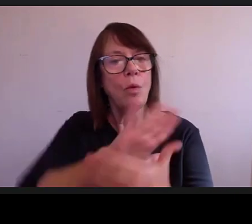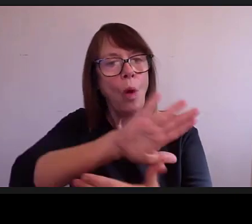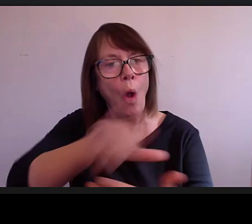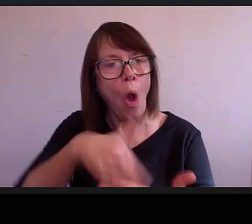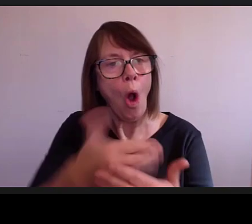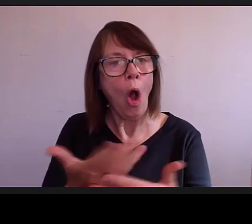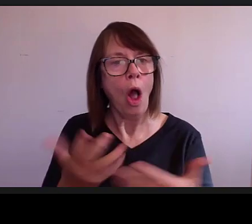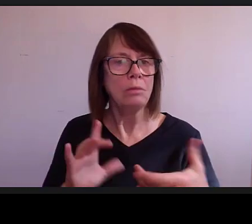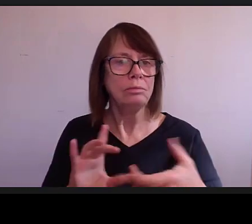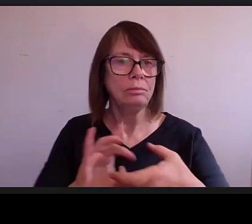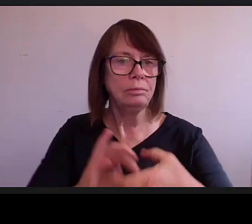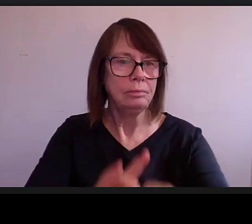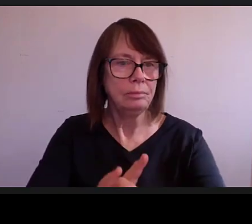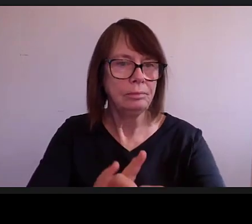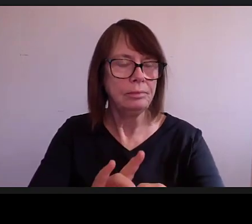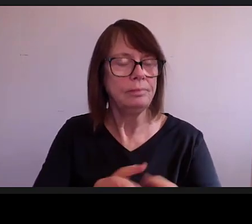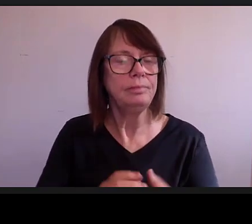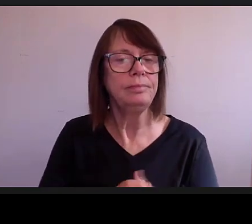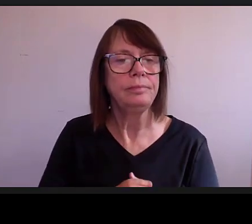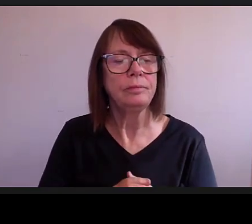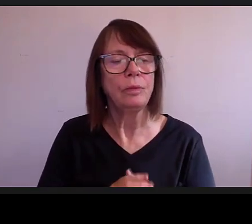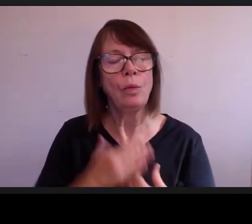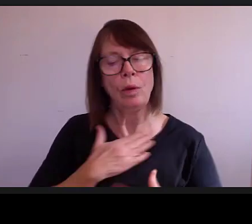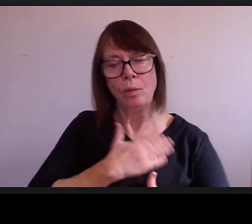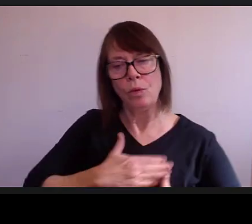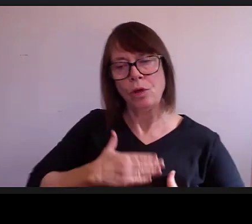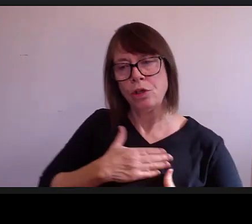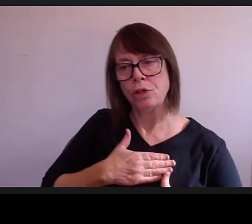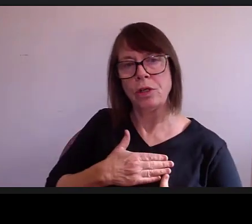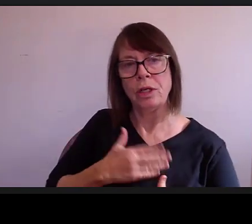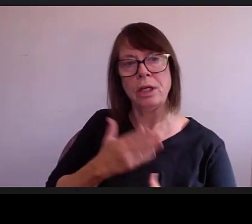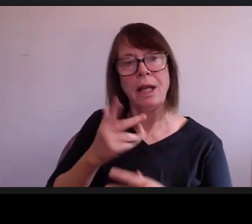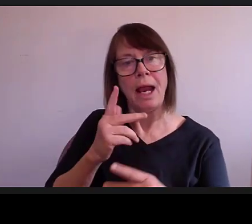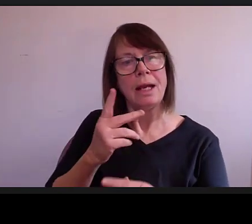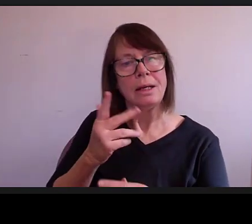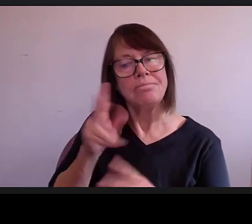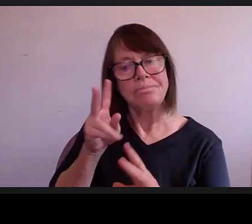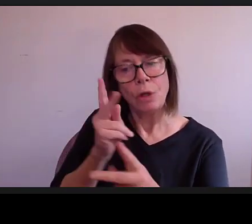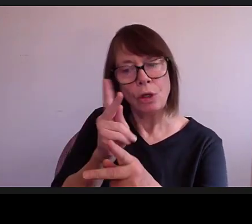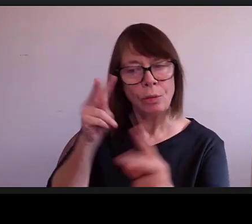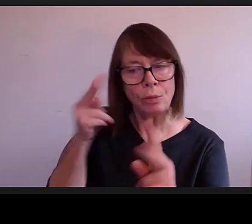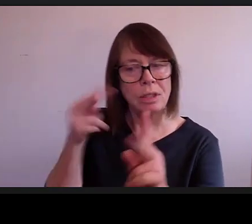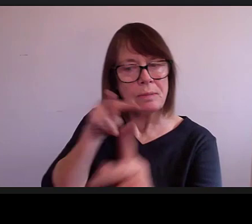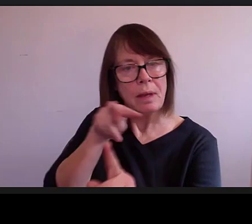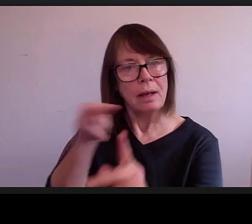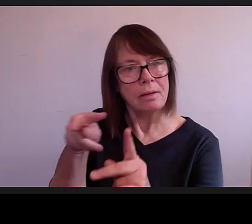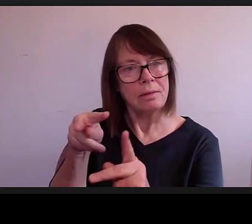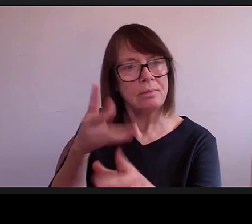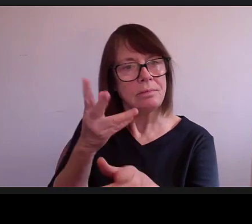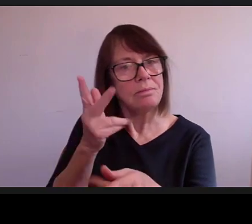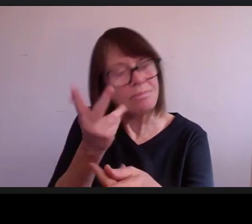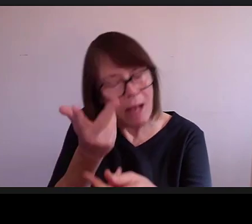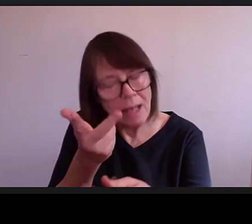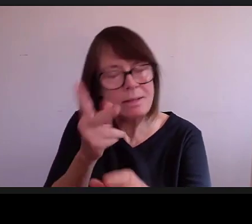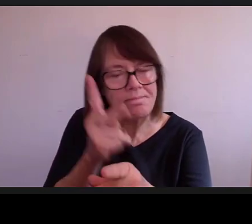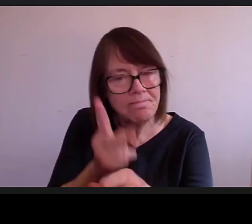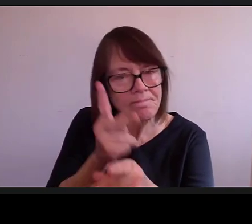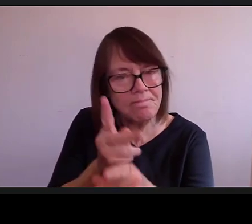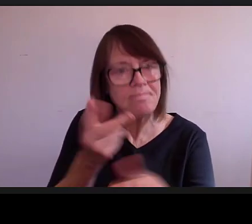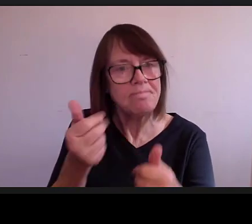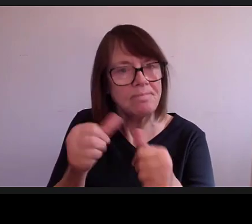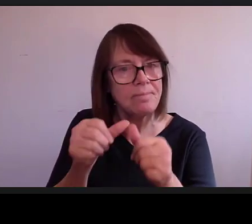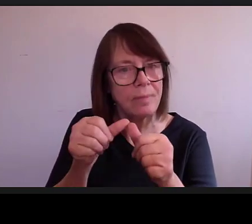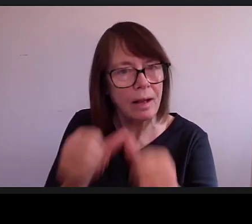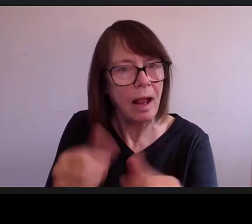We will appreciate Tammy's perspectives as a caregiver and advocate for Indigenous health across the continuum of